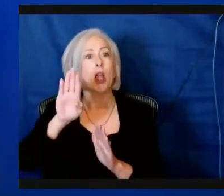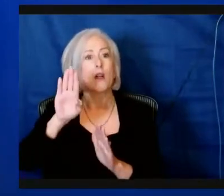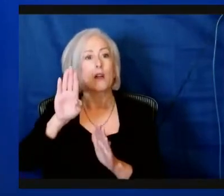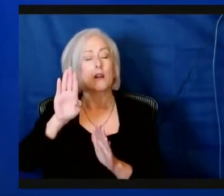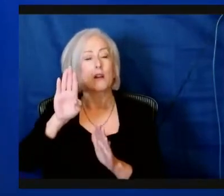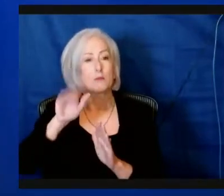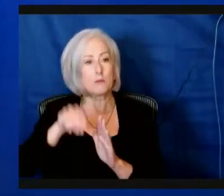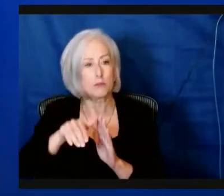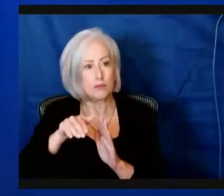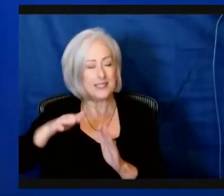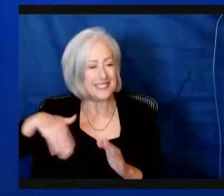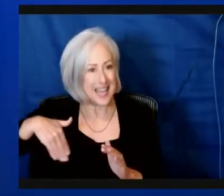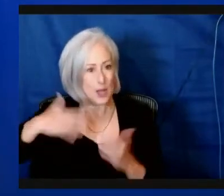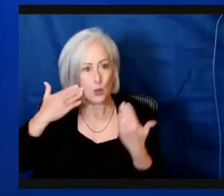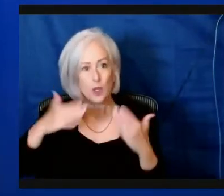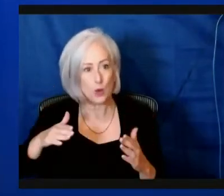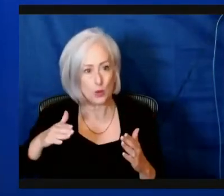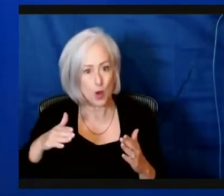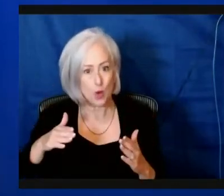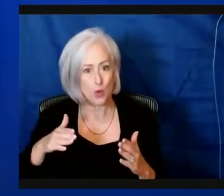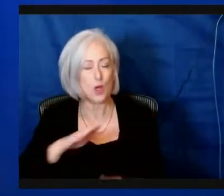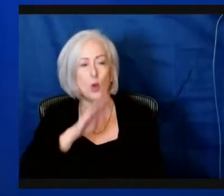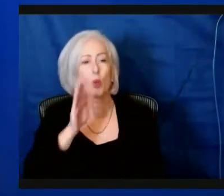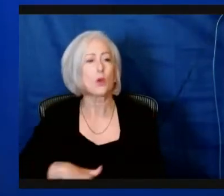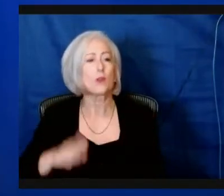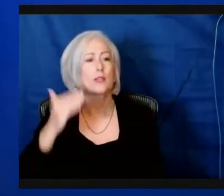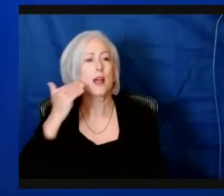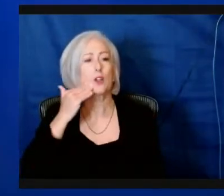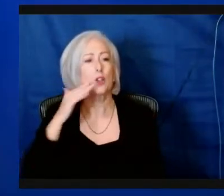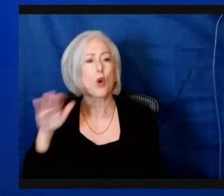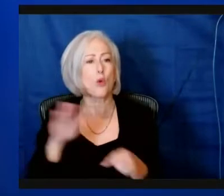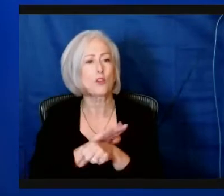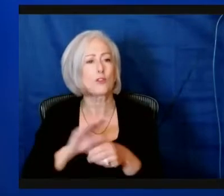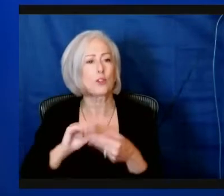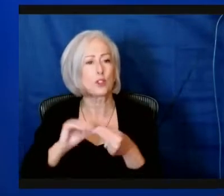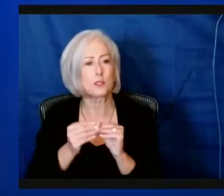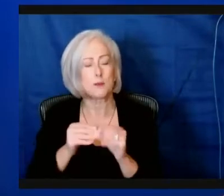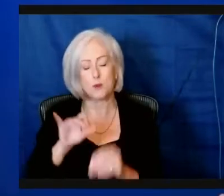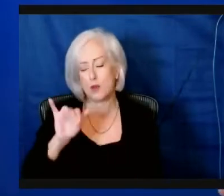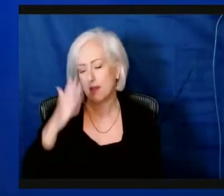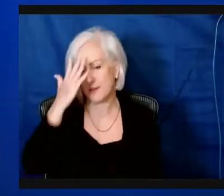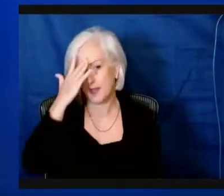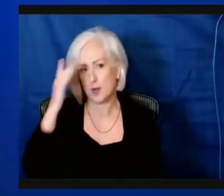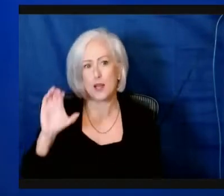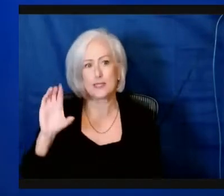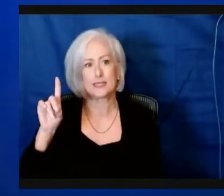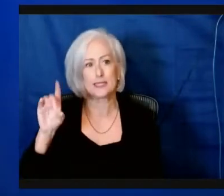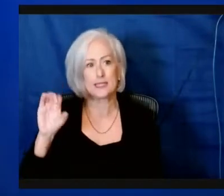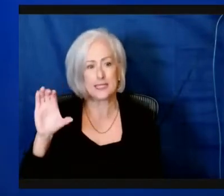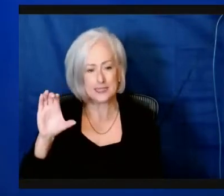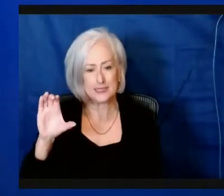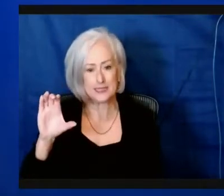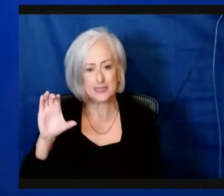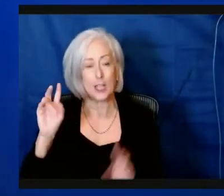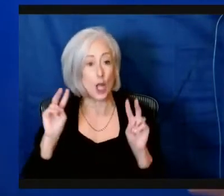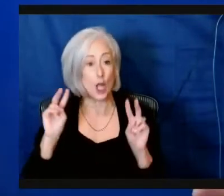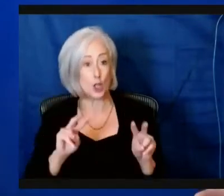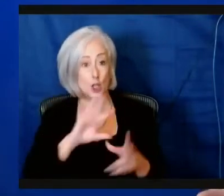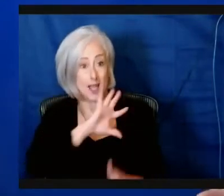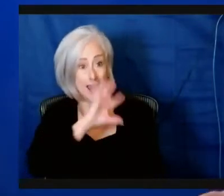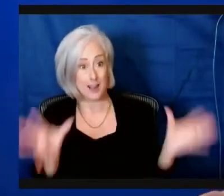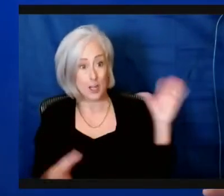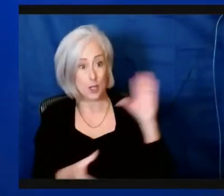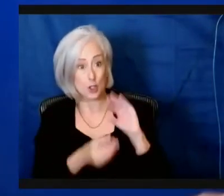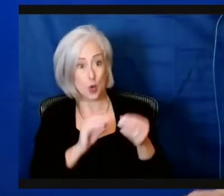We don't really ever will know the full numbers, and that's why the CDC moved from looking at total numbers of tests being done and how many of those